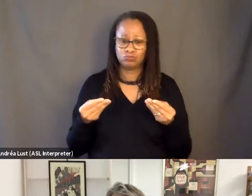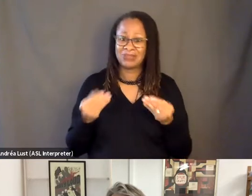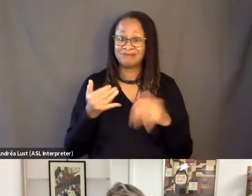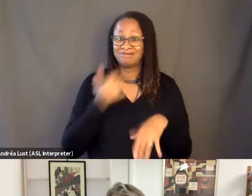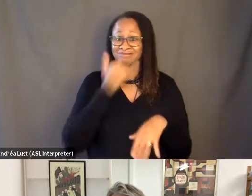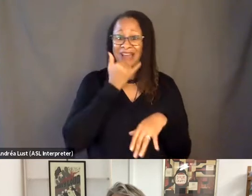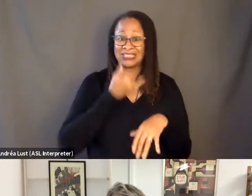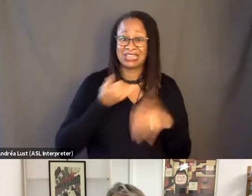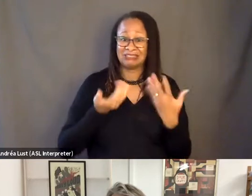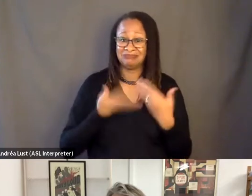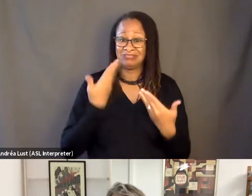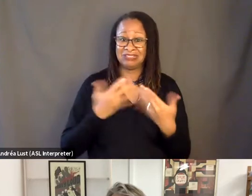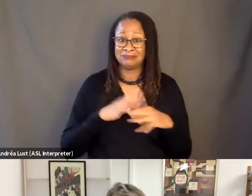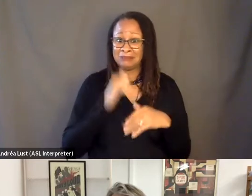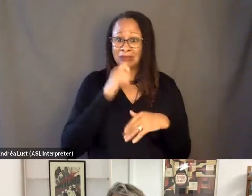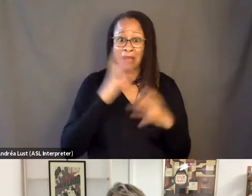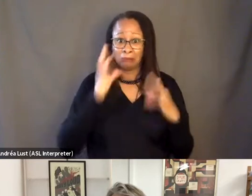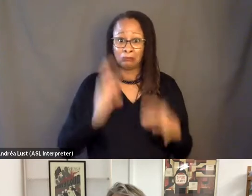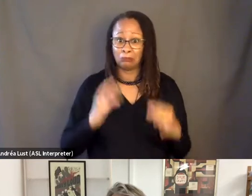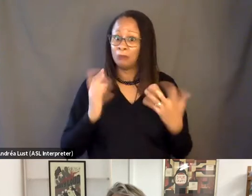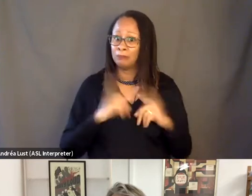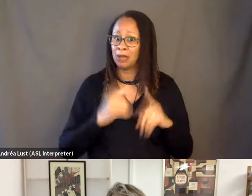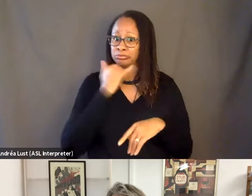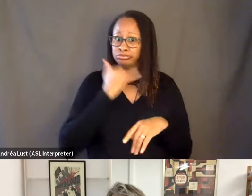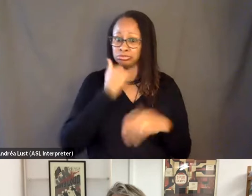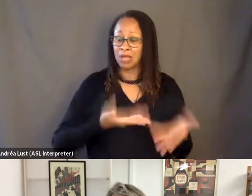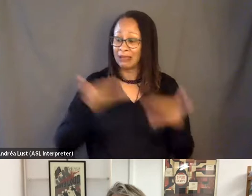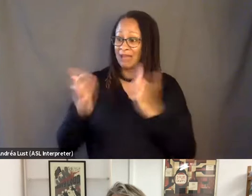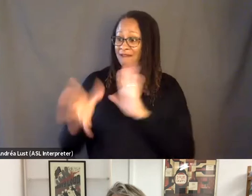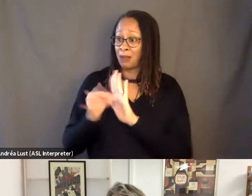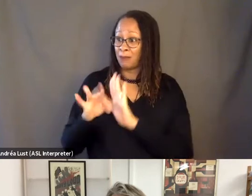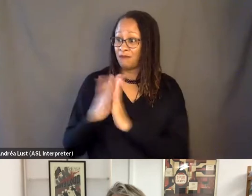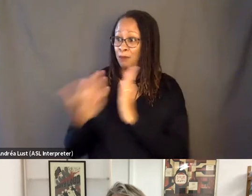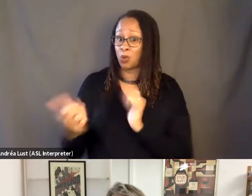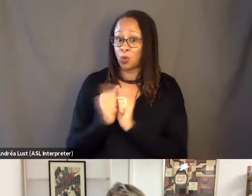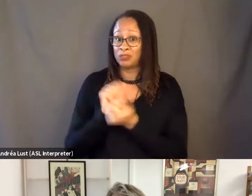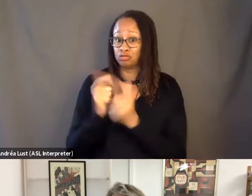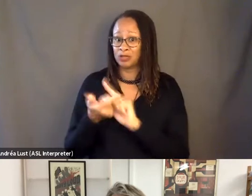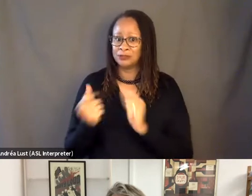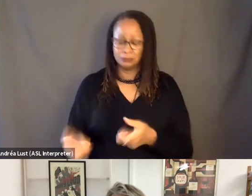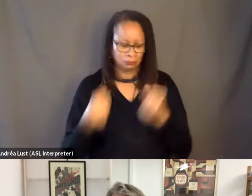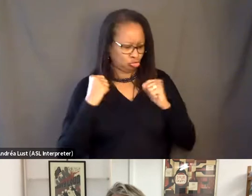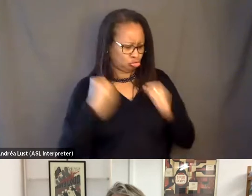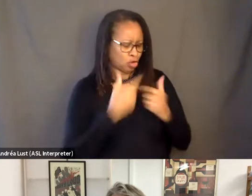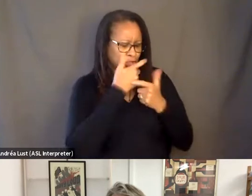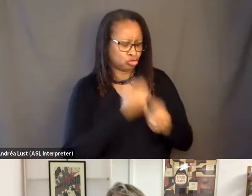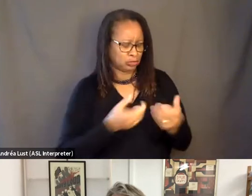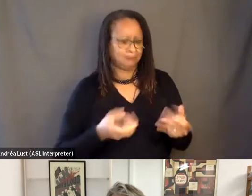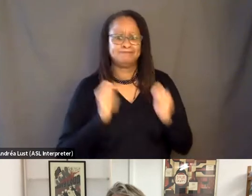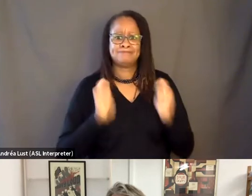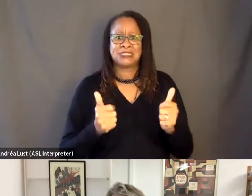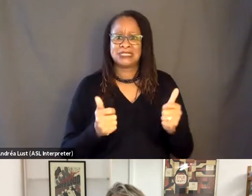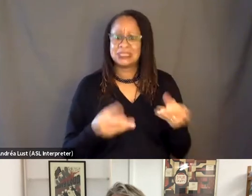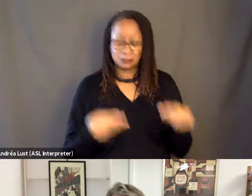accidental almost. I gave them a copy and they expressed a very strong interest immediately